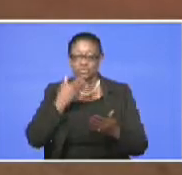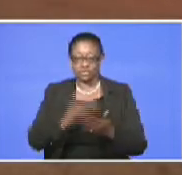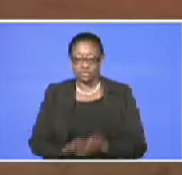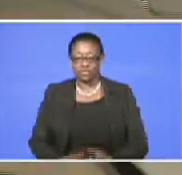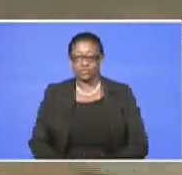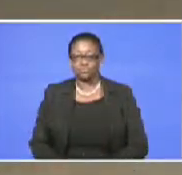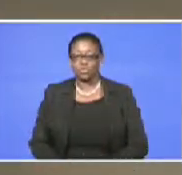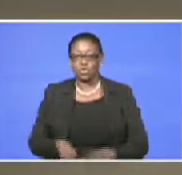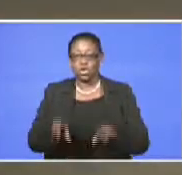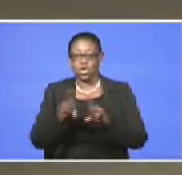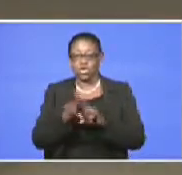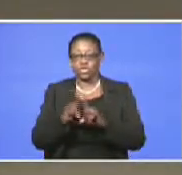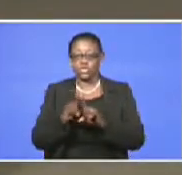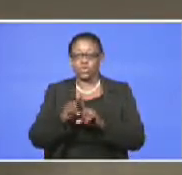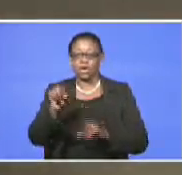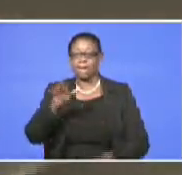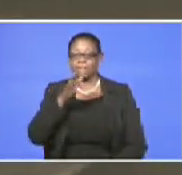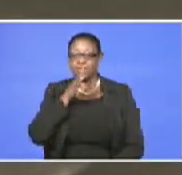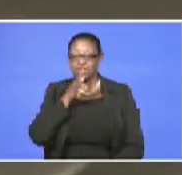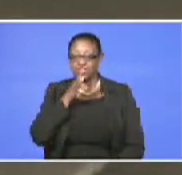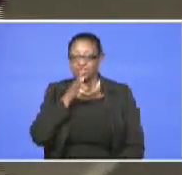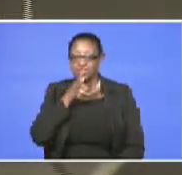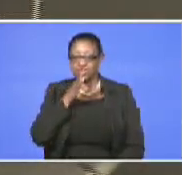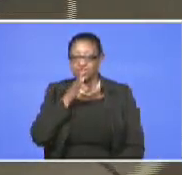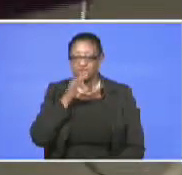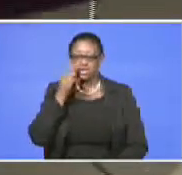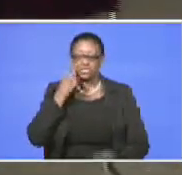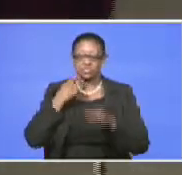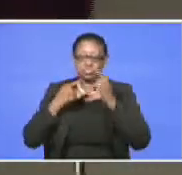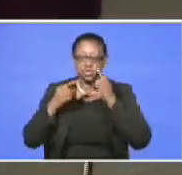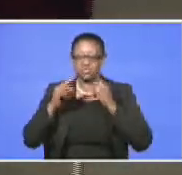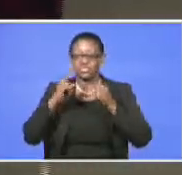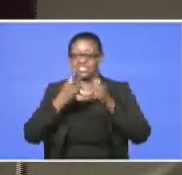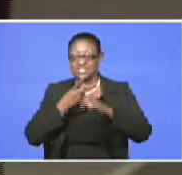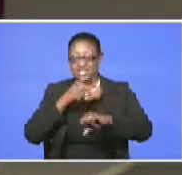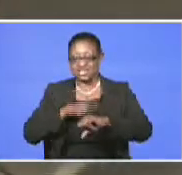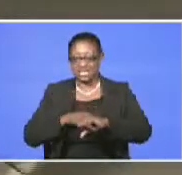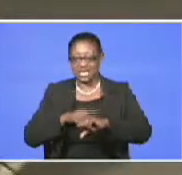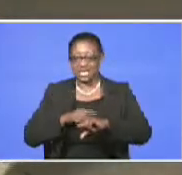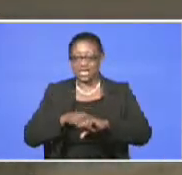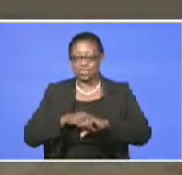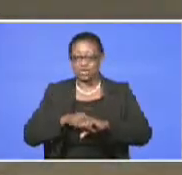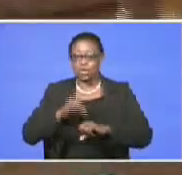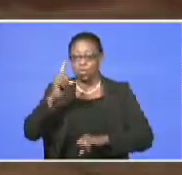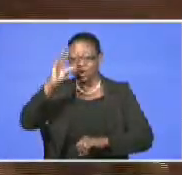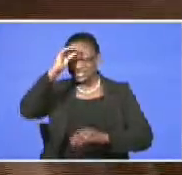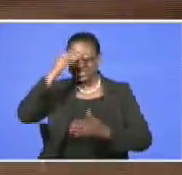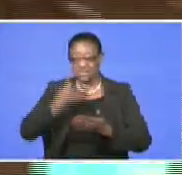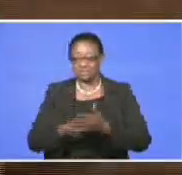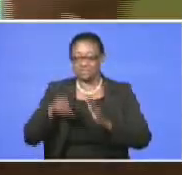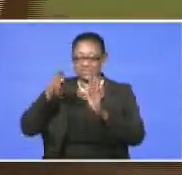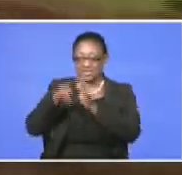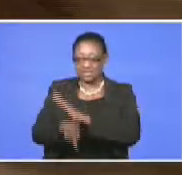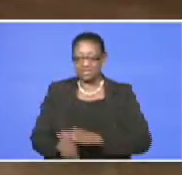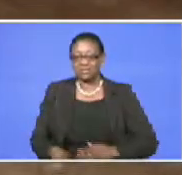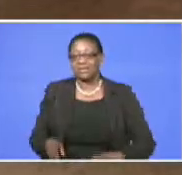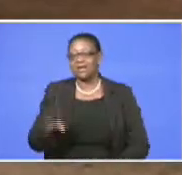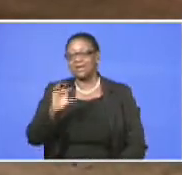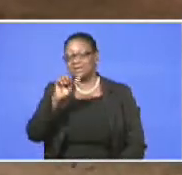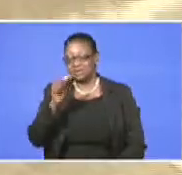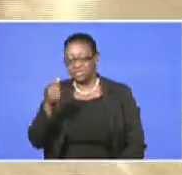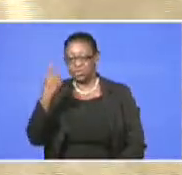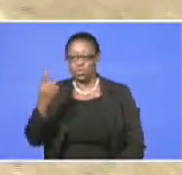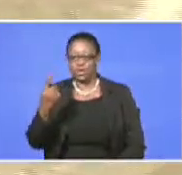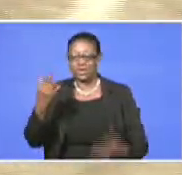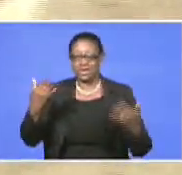From the crime beat, a mother is mourning for the second time this year after she lost a second son to gun violence. Police